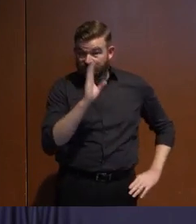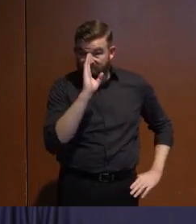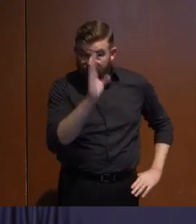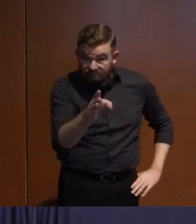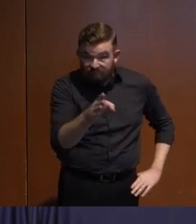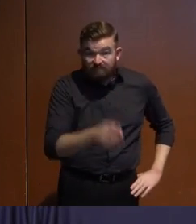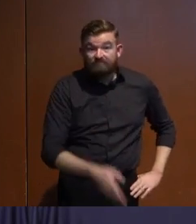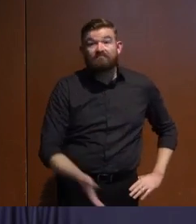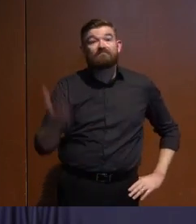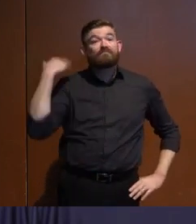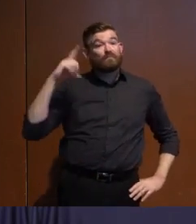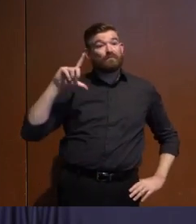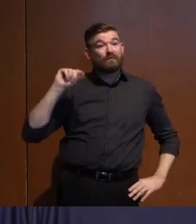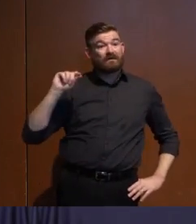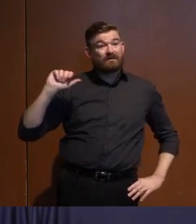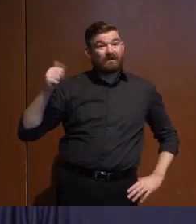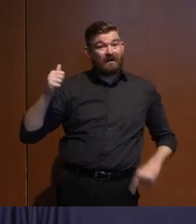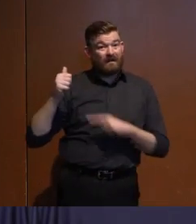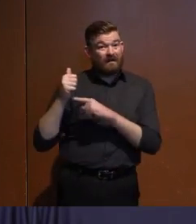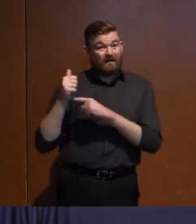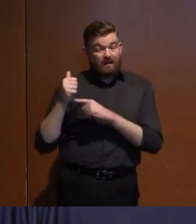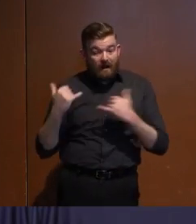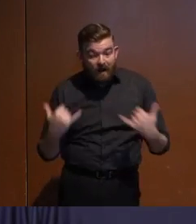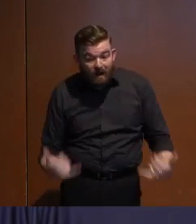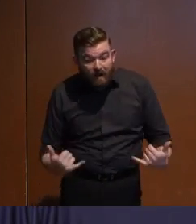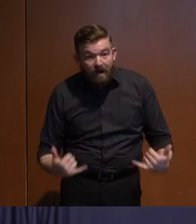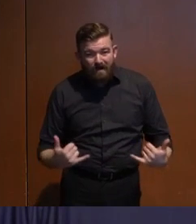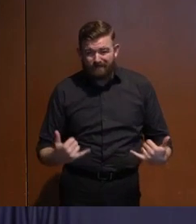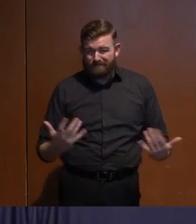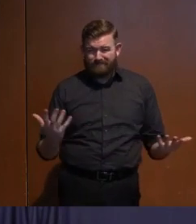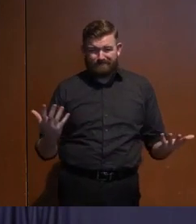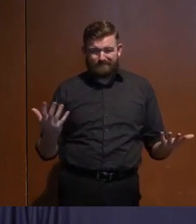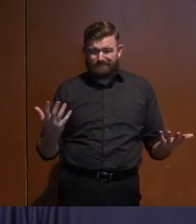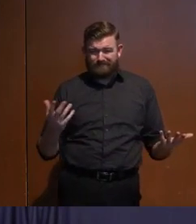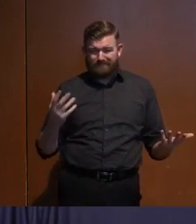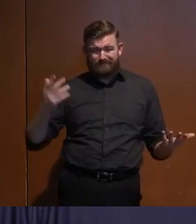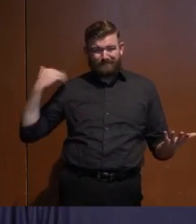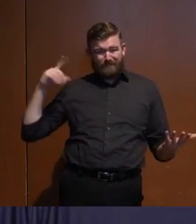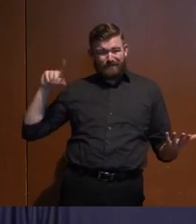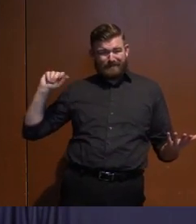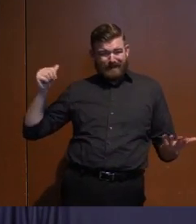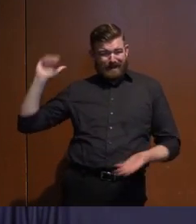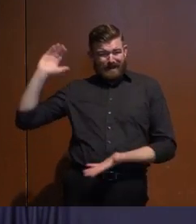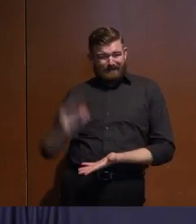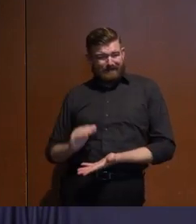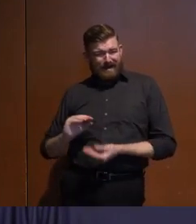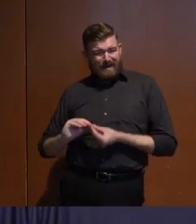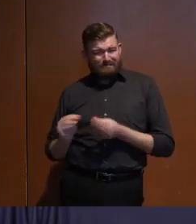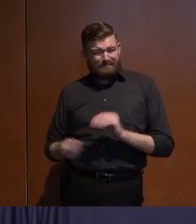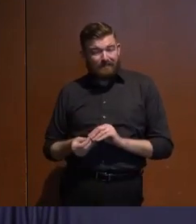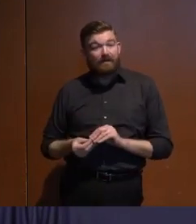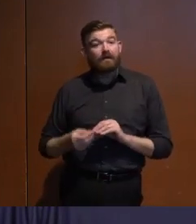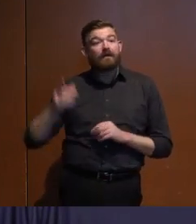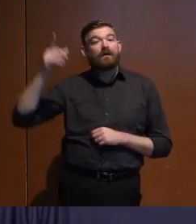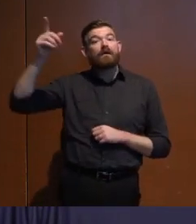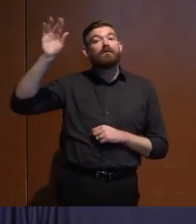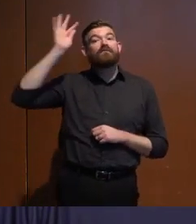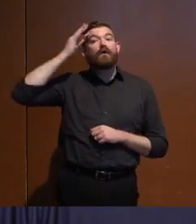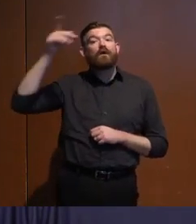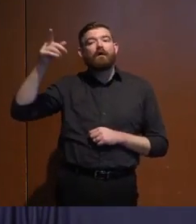2010, and because of that, we are right now leaving critical aid, federal aid, on the table. So take a